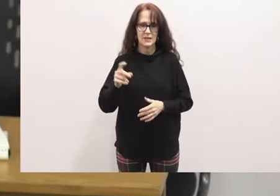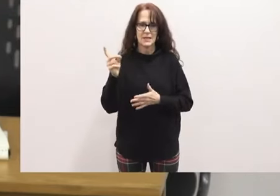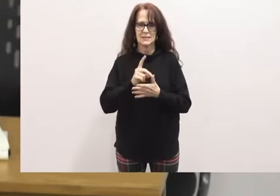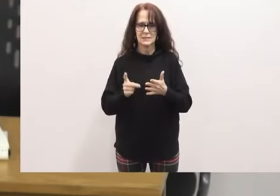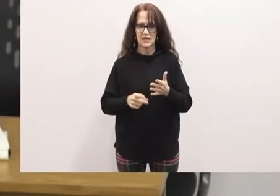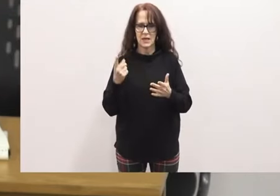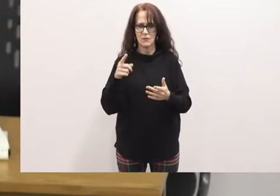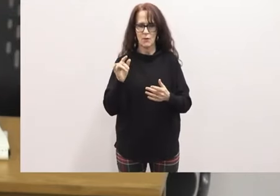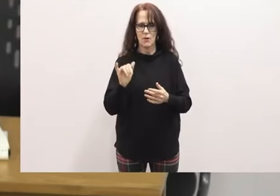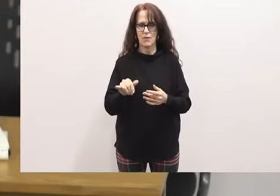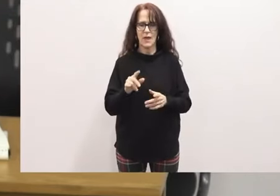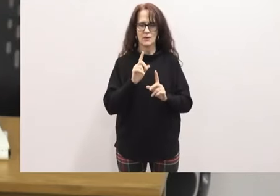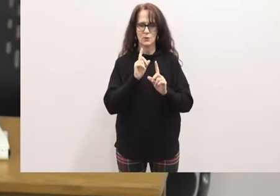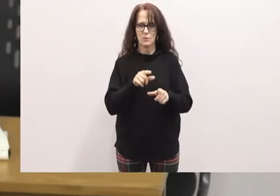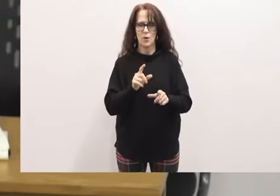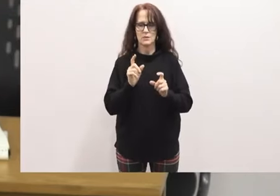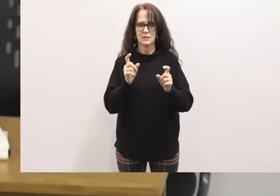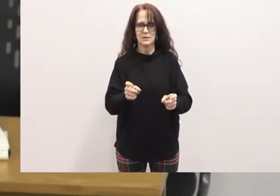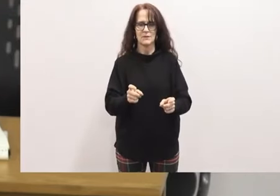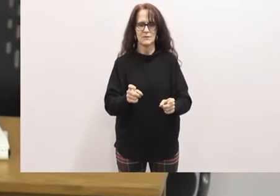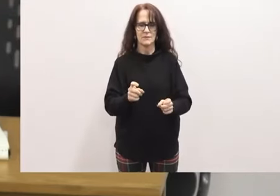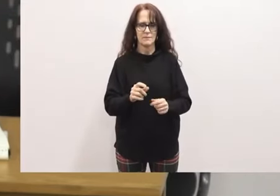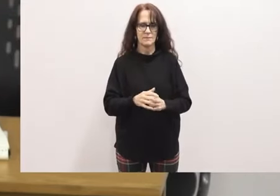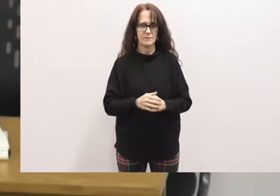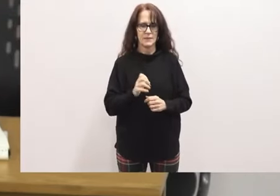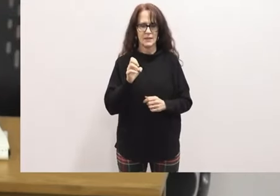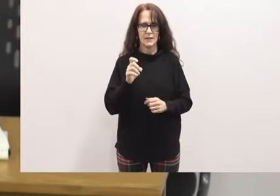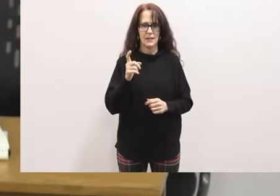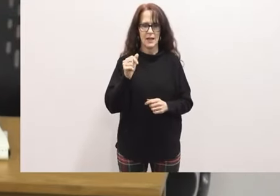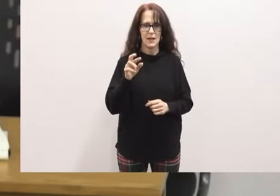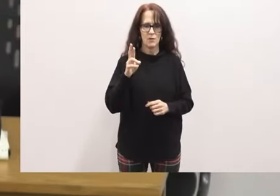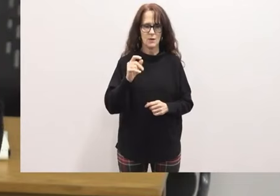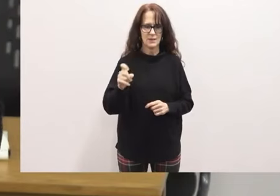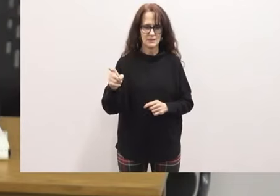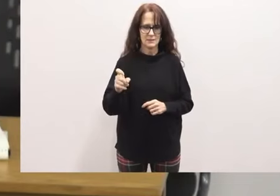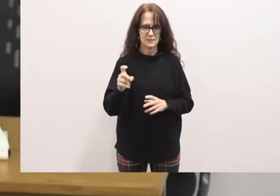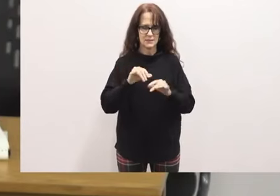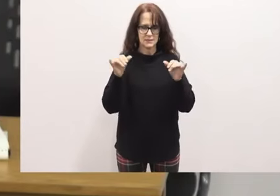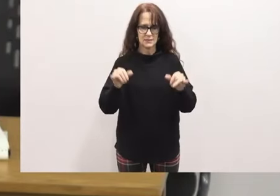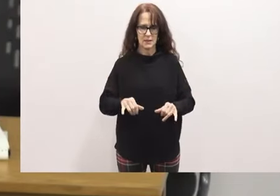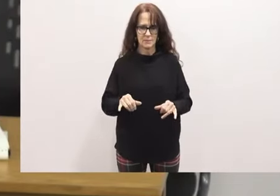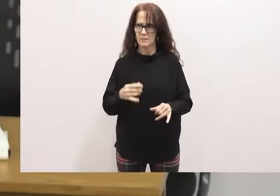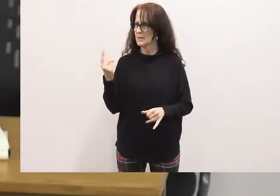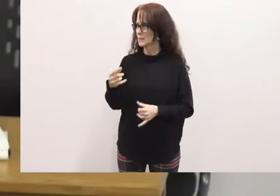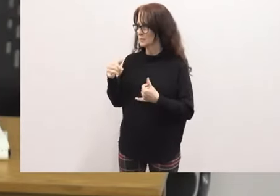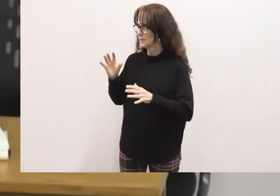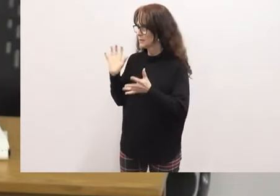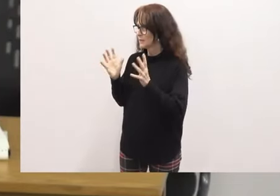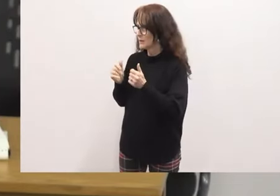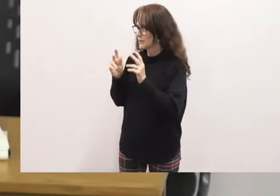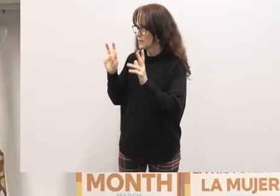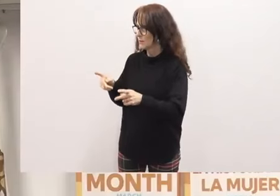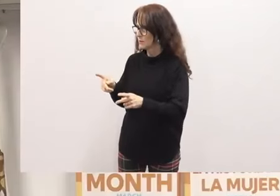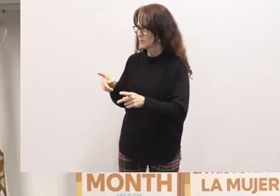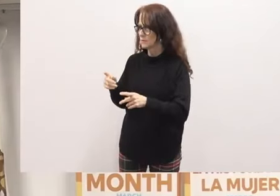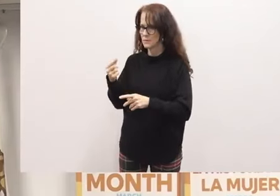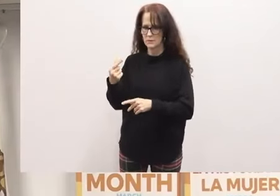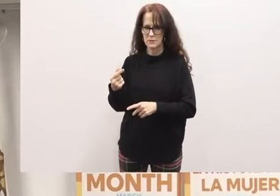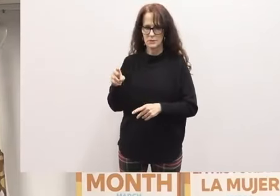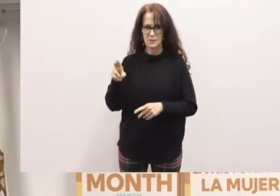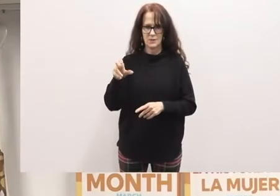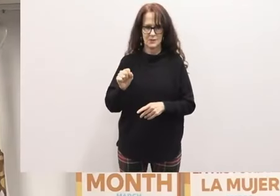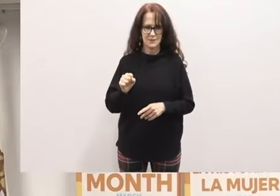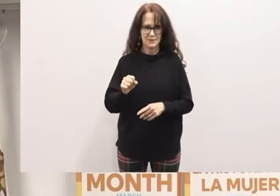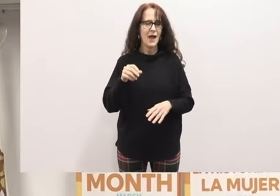and reports are given to them through our LROI system. So, but someone still needs to talk to this person named Gus.